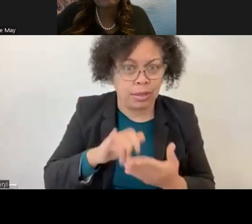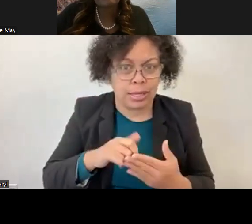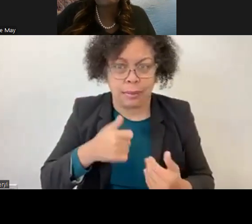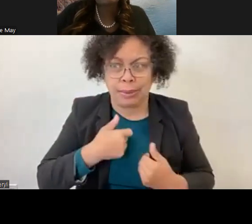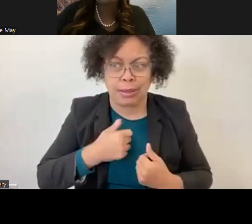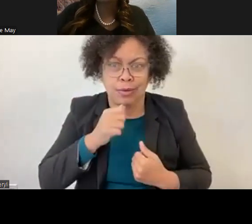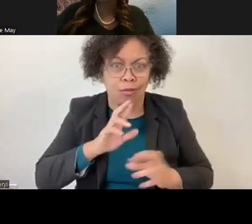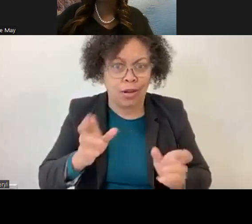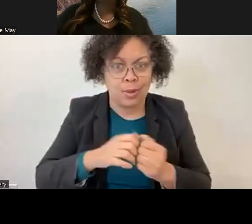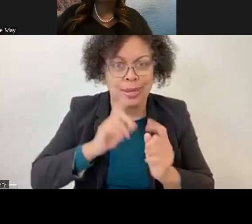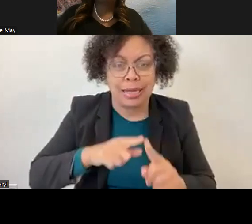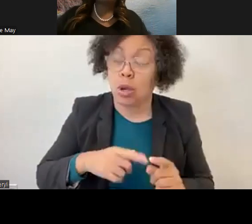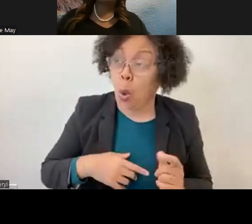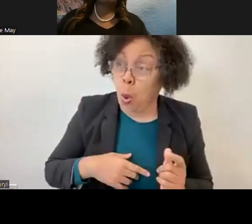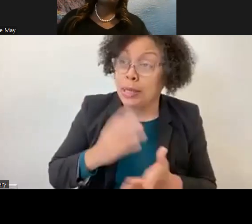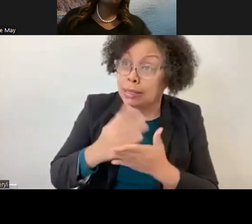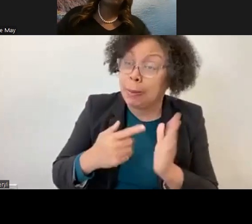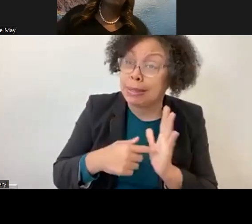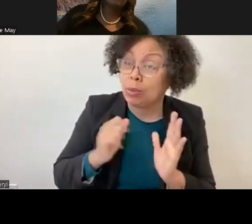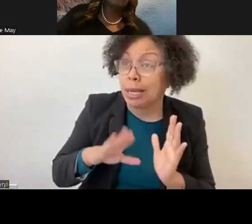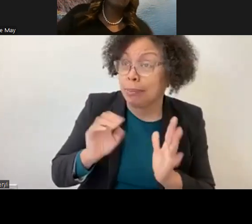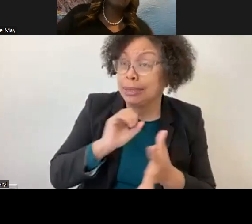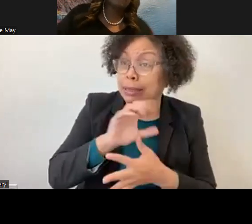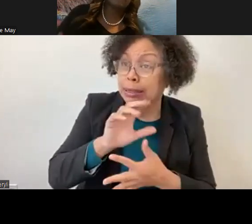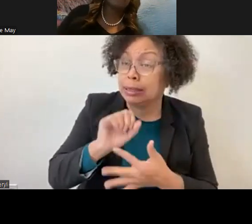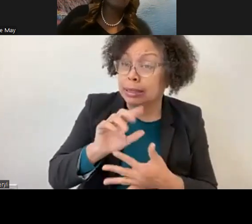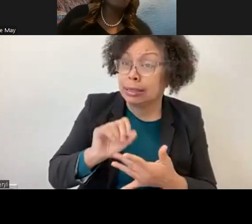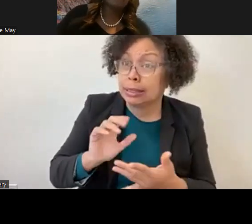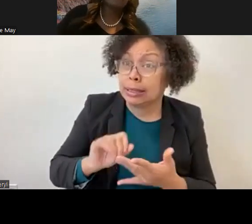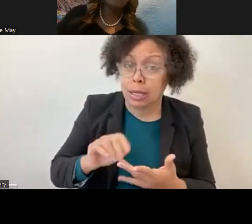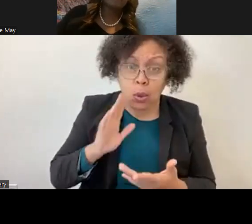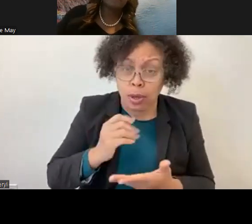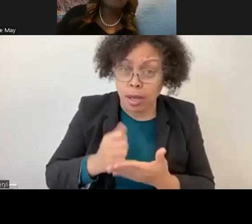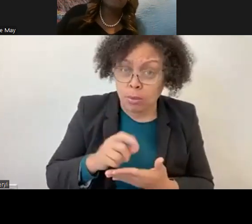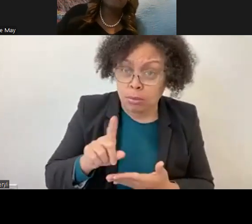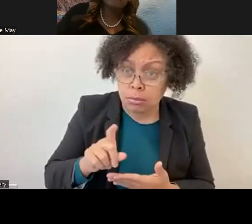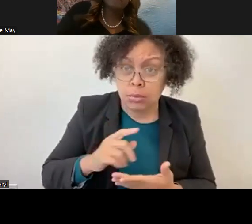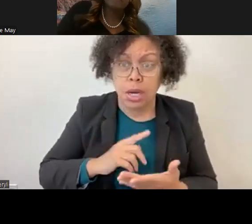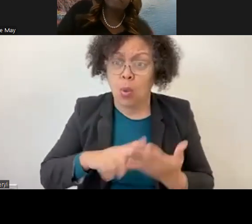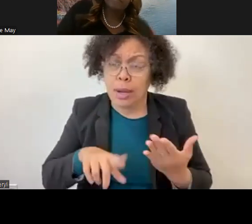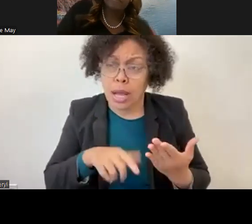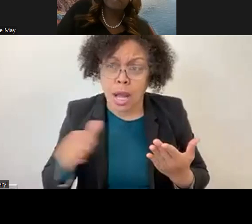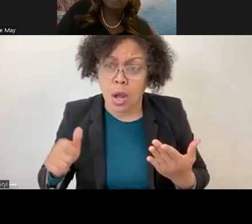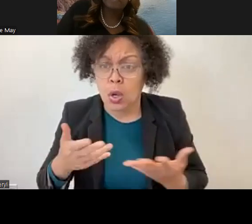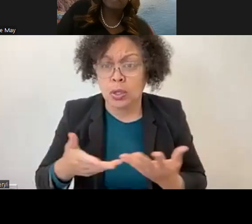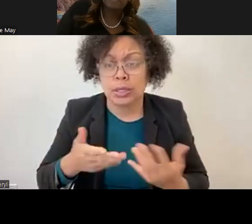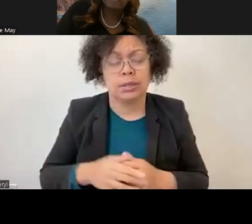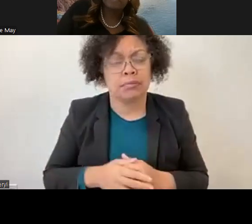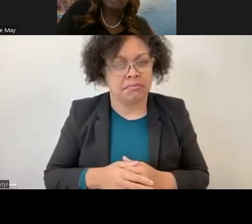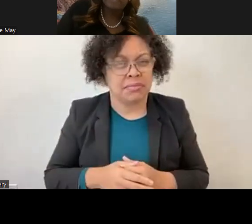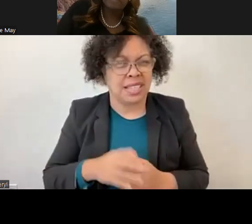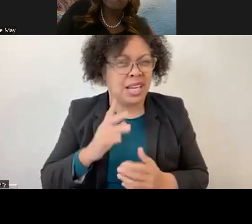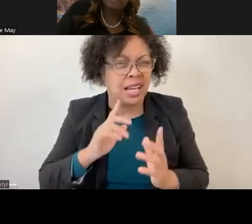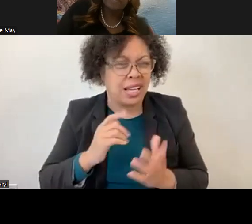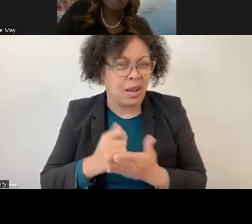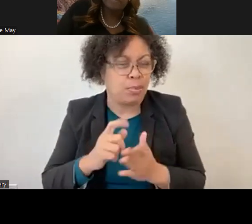various reasons. So I think giving them some ideas, like, would this be helpful? Would that be helpful? What else can you, like, we'll just start the gears going